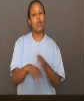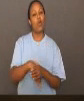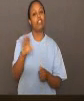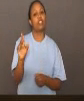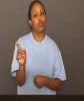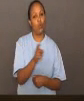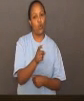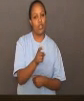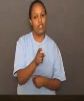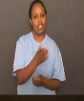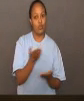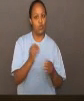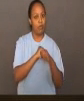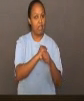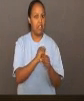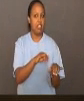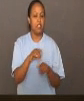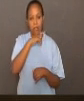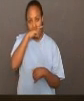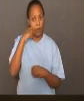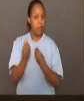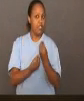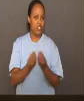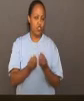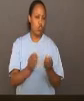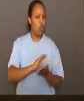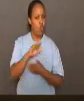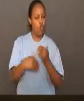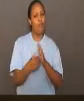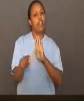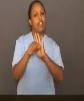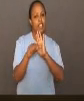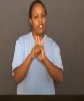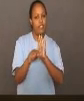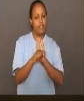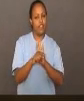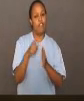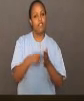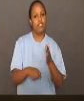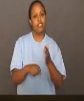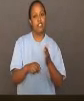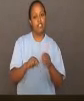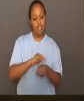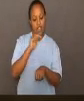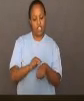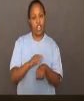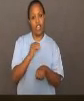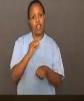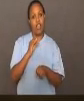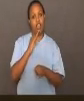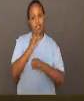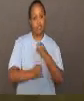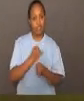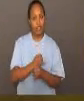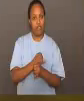such as drug trafficking, all of which negatively affect national and global